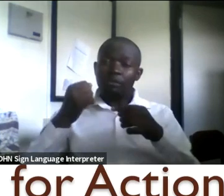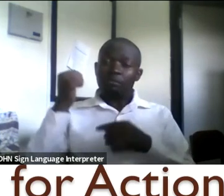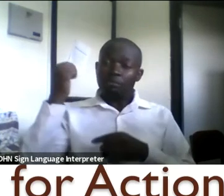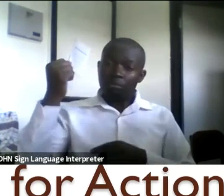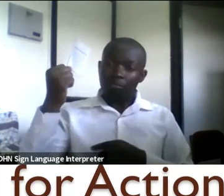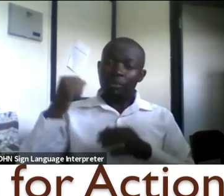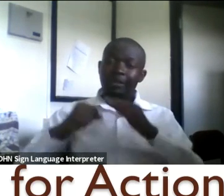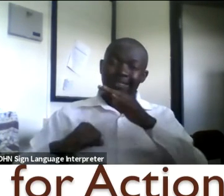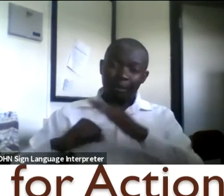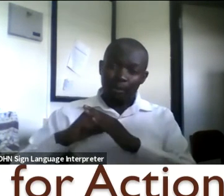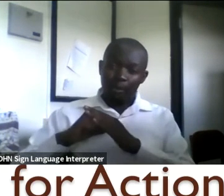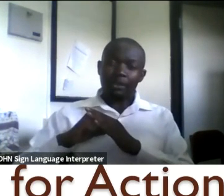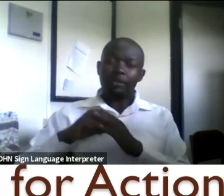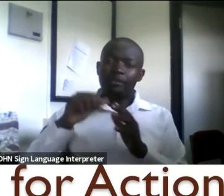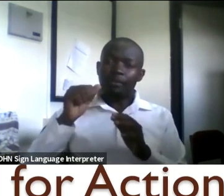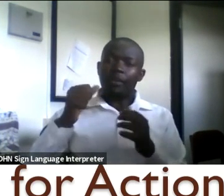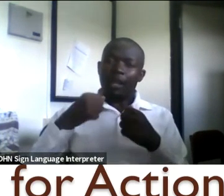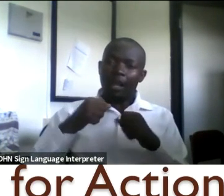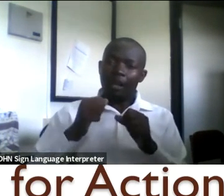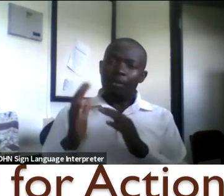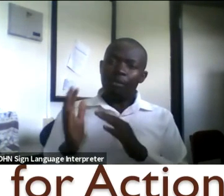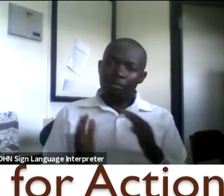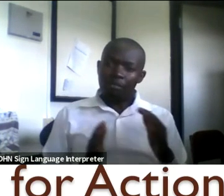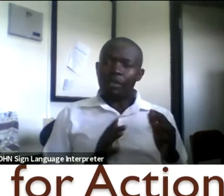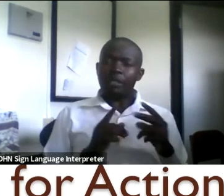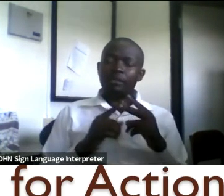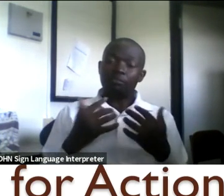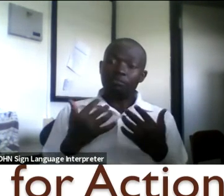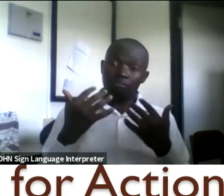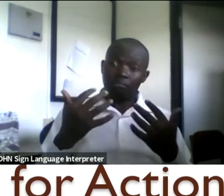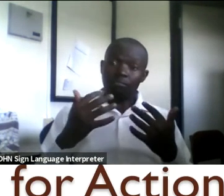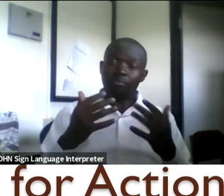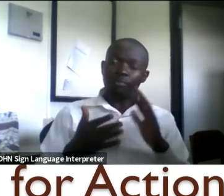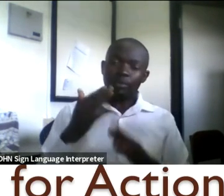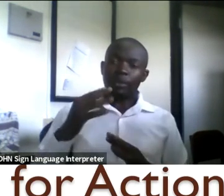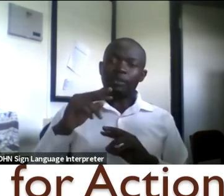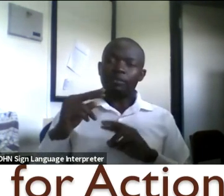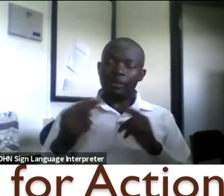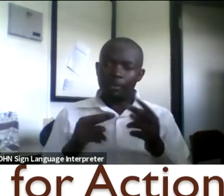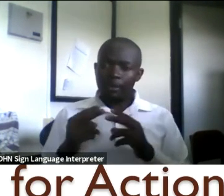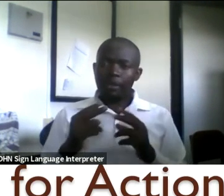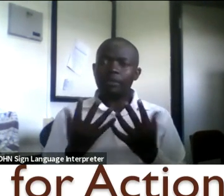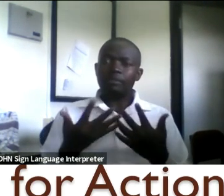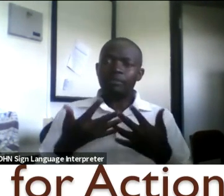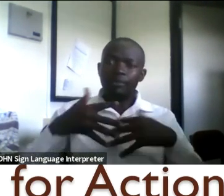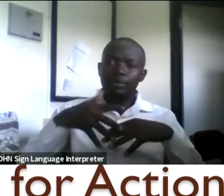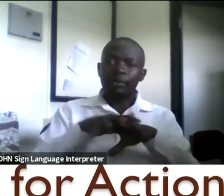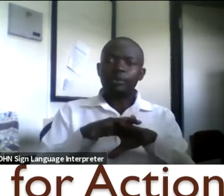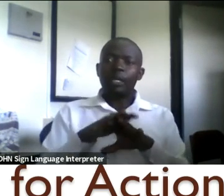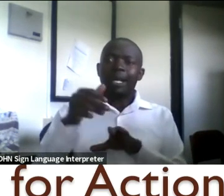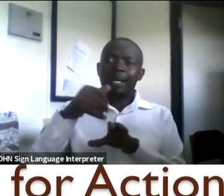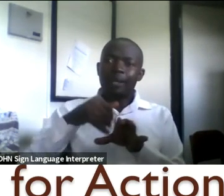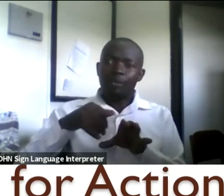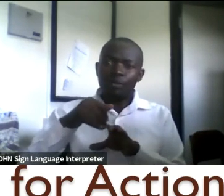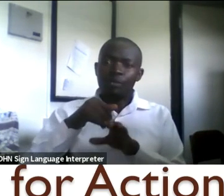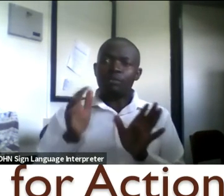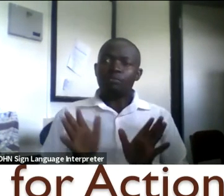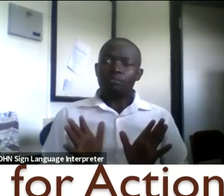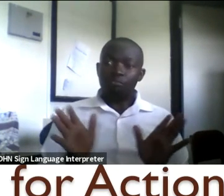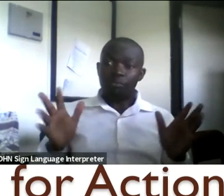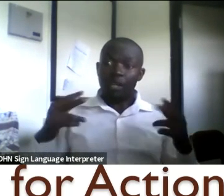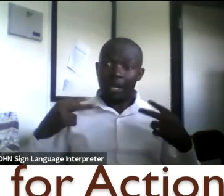rehabilitation planning and implementation in emergency response, health sector integration, inclusion in universal health